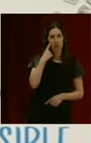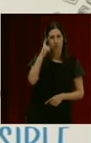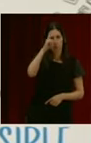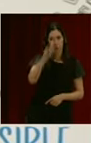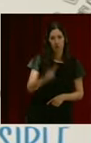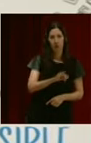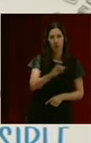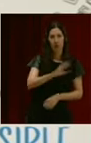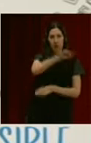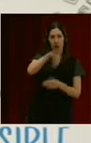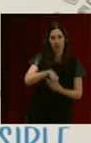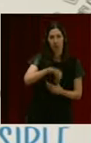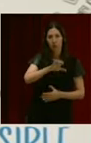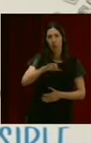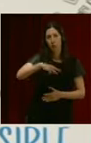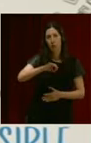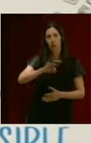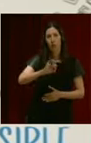What was your motive?